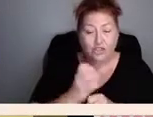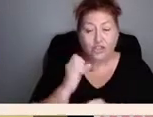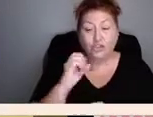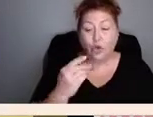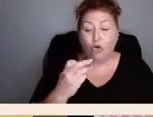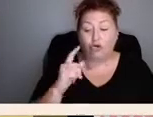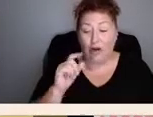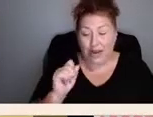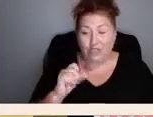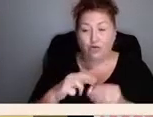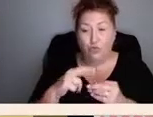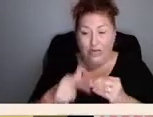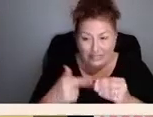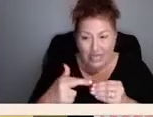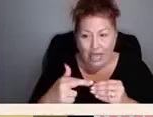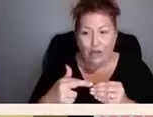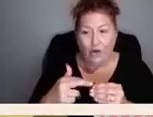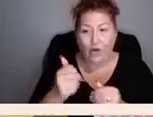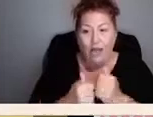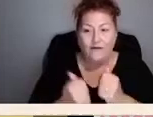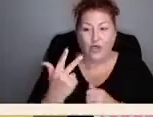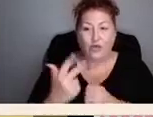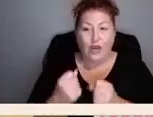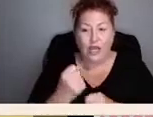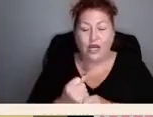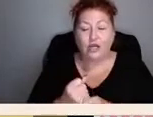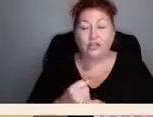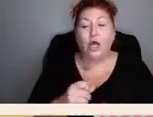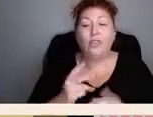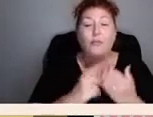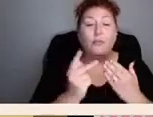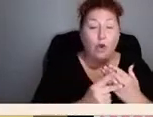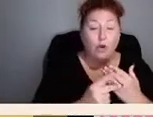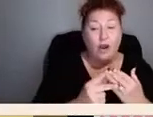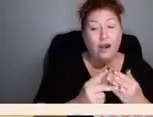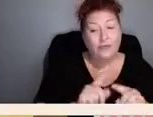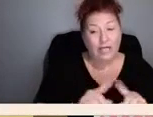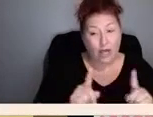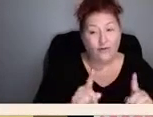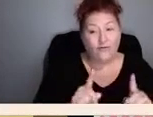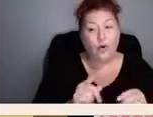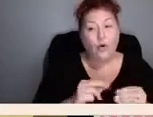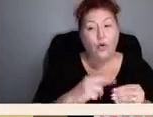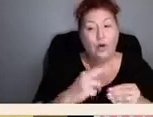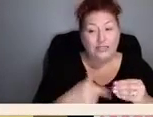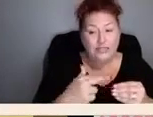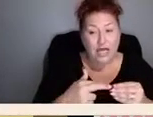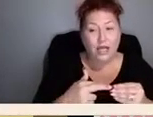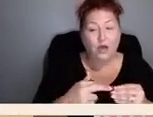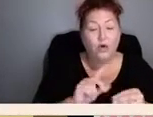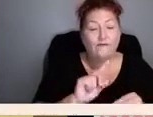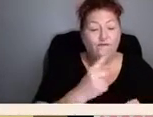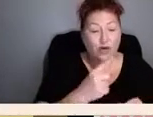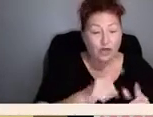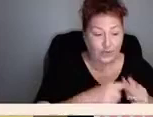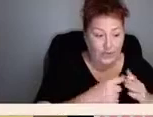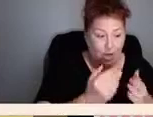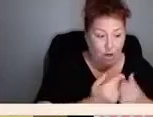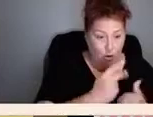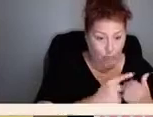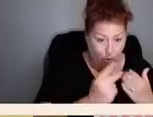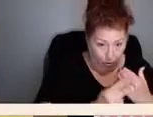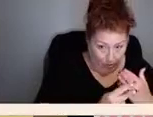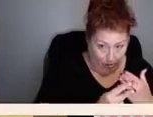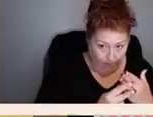recycle every 3 years. The programs, however, recycle first at the beginning as a new